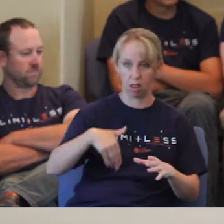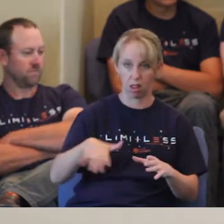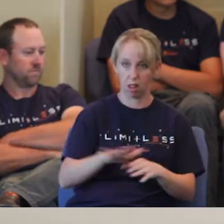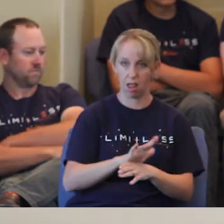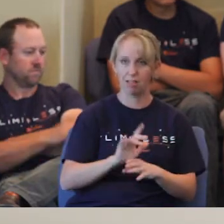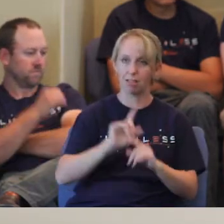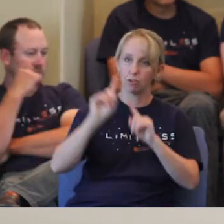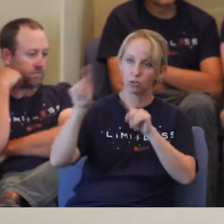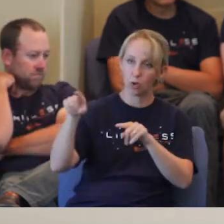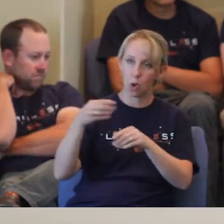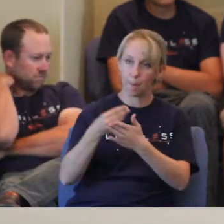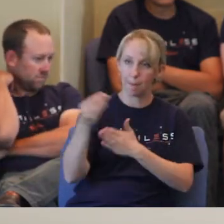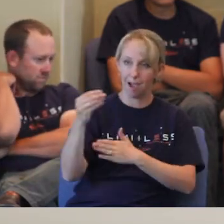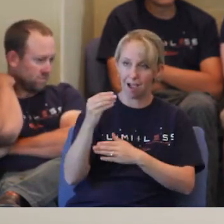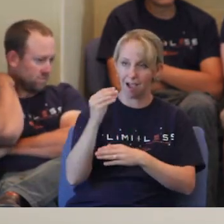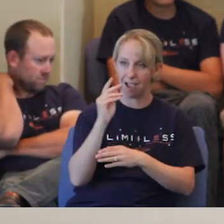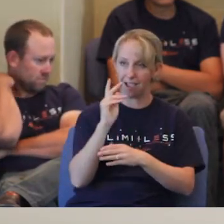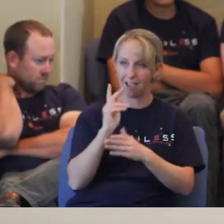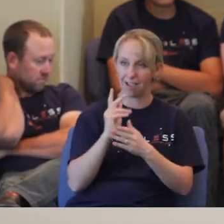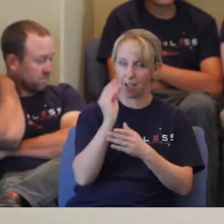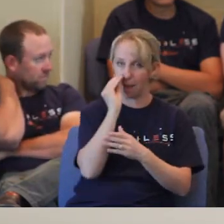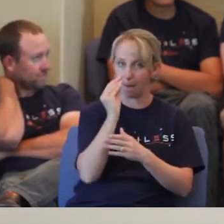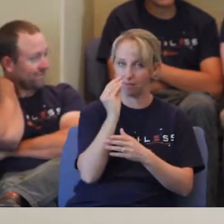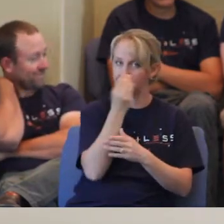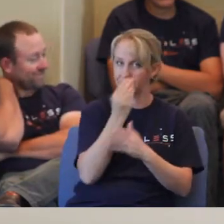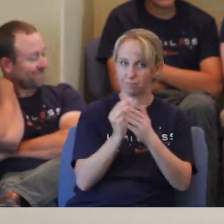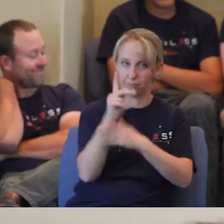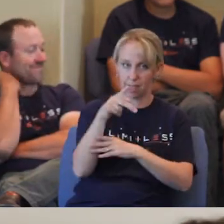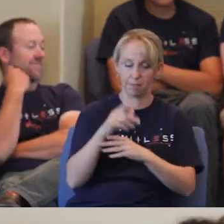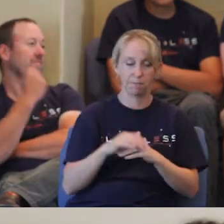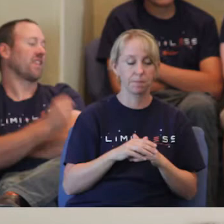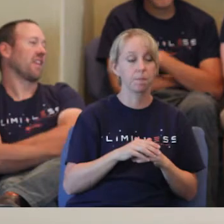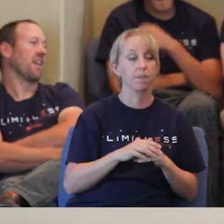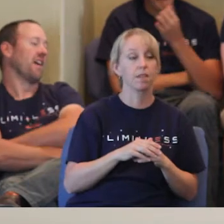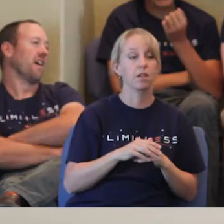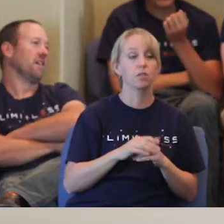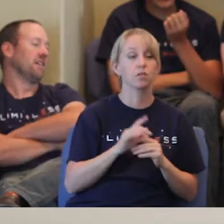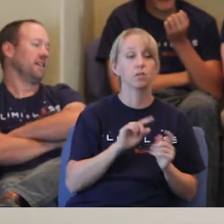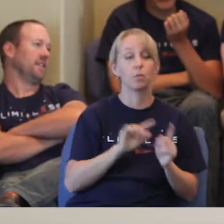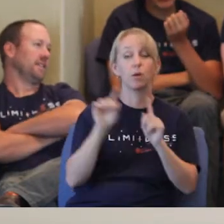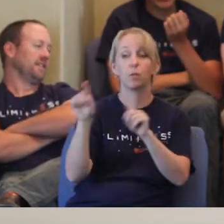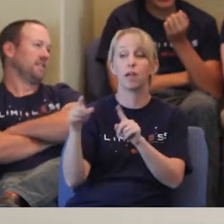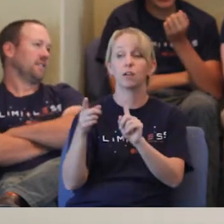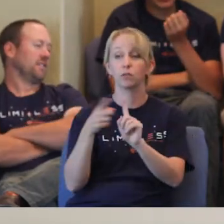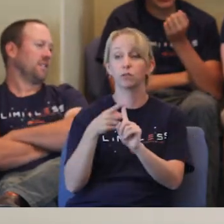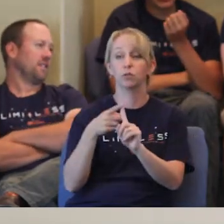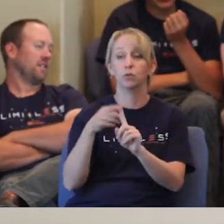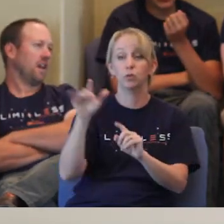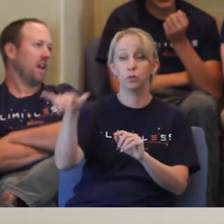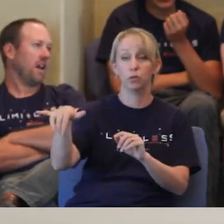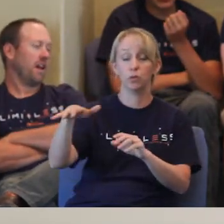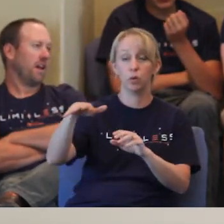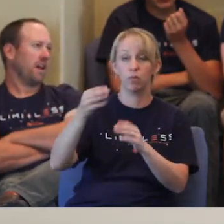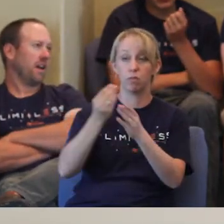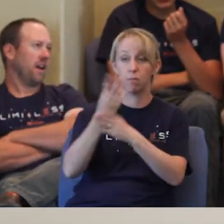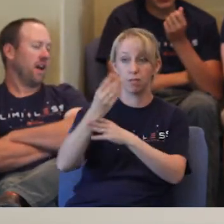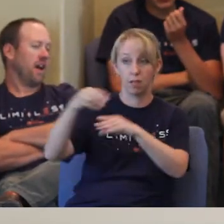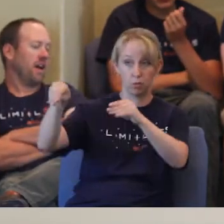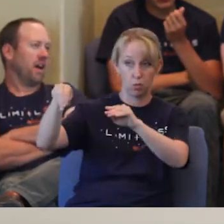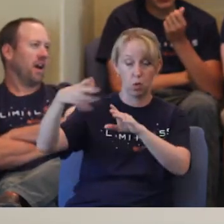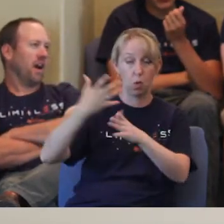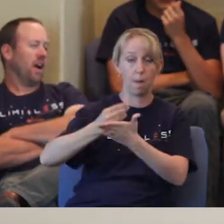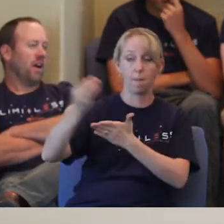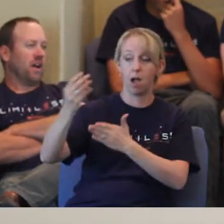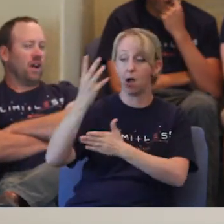plant. So we took her along with and down to the Holiday Nursery, and we bought her this beautiful